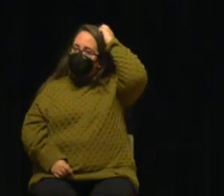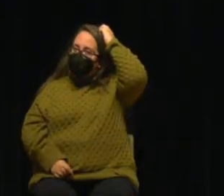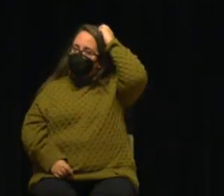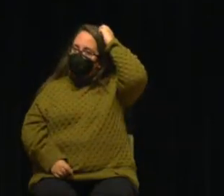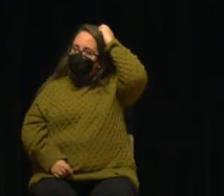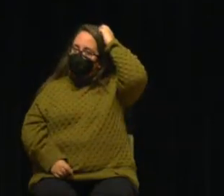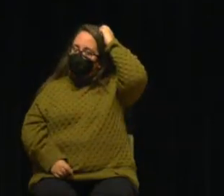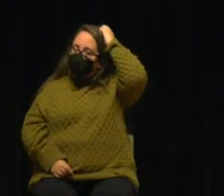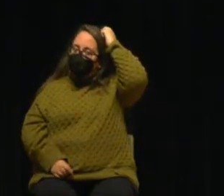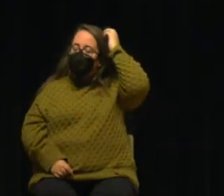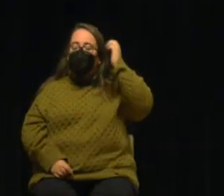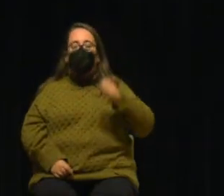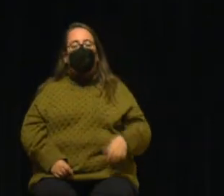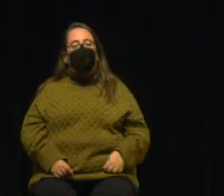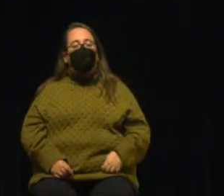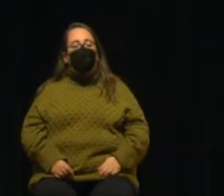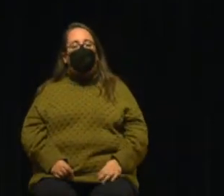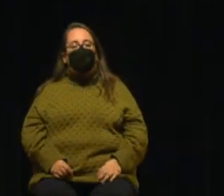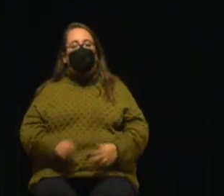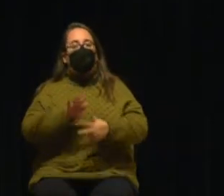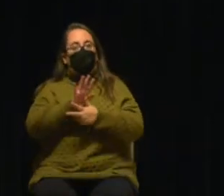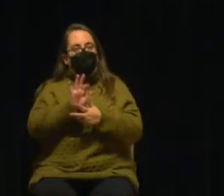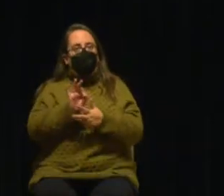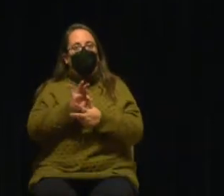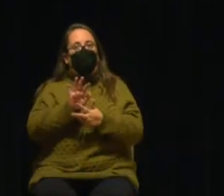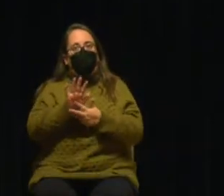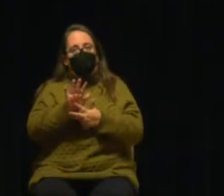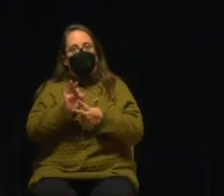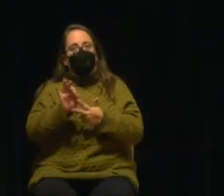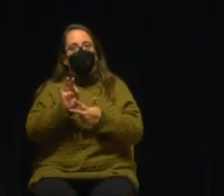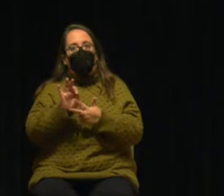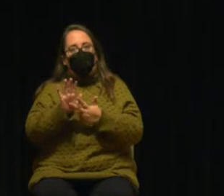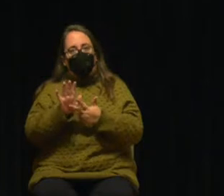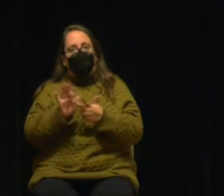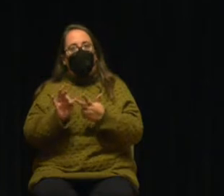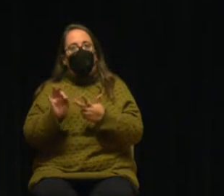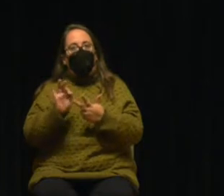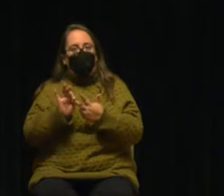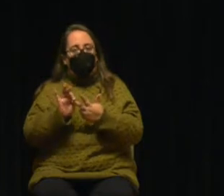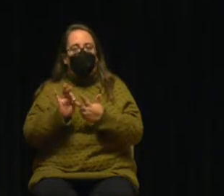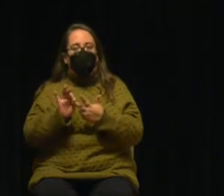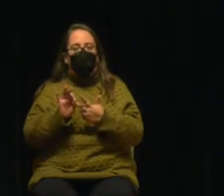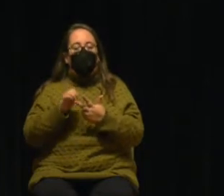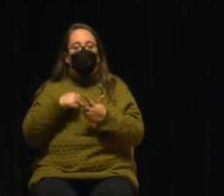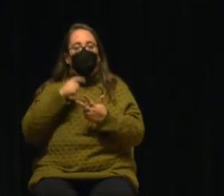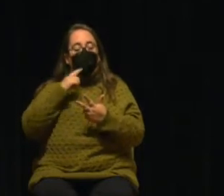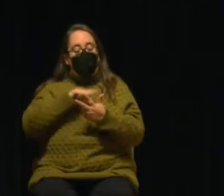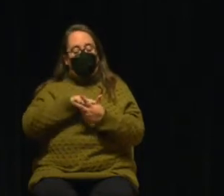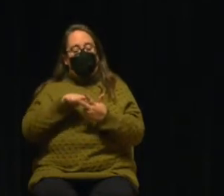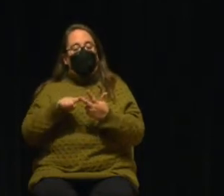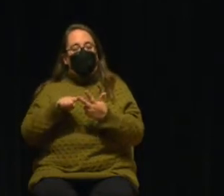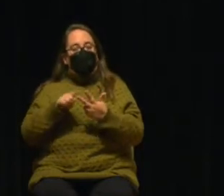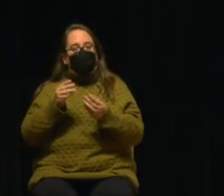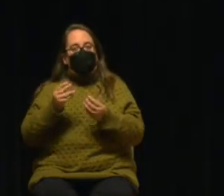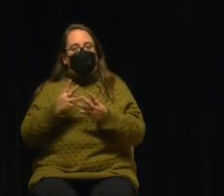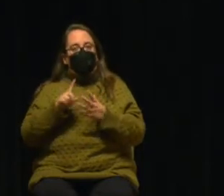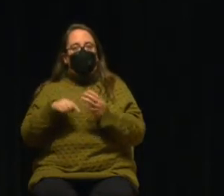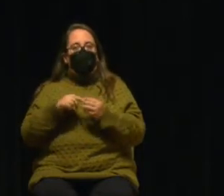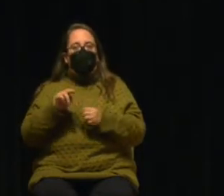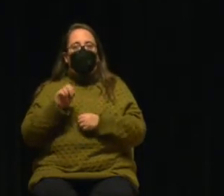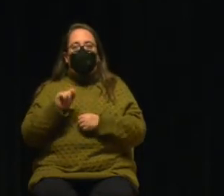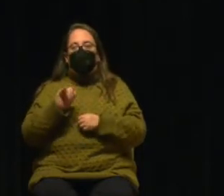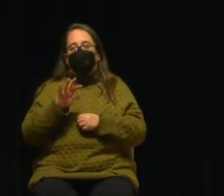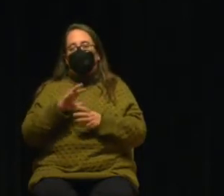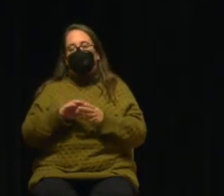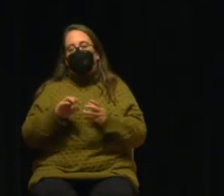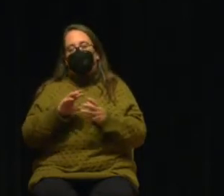Now, as important as all of these moments are, as dramatic as these moments are, and as much as I think they do tell us about Still's story,